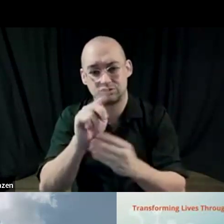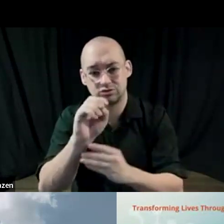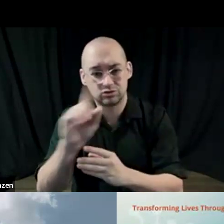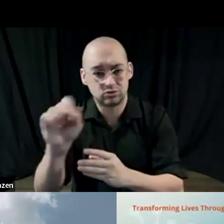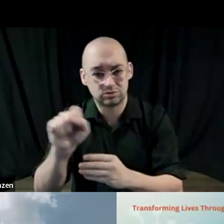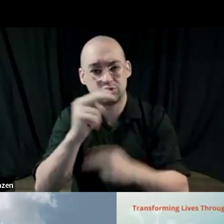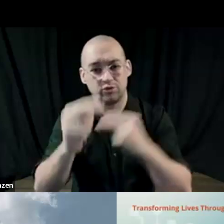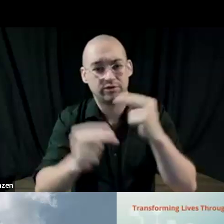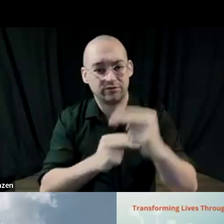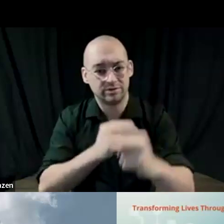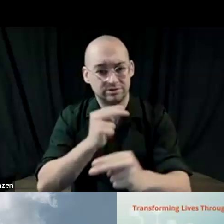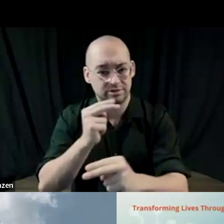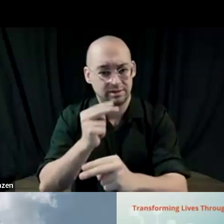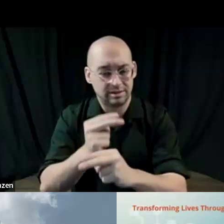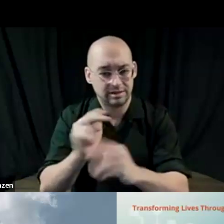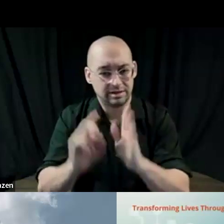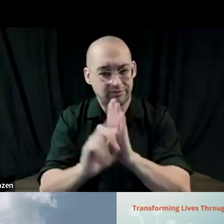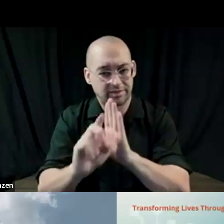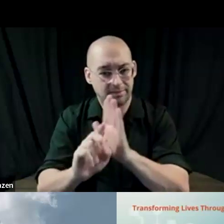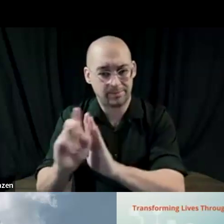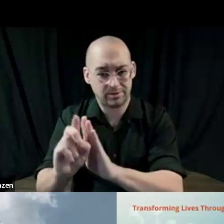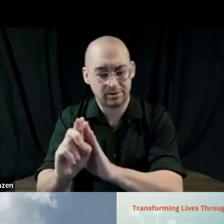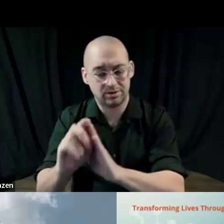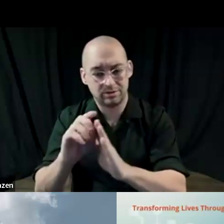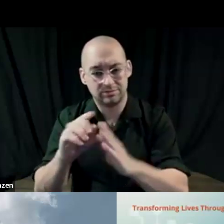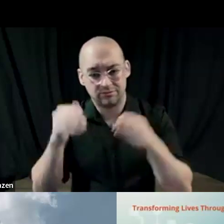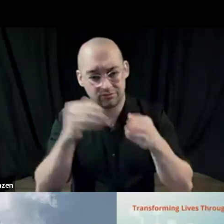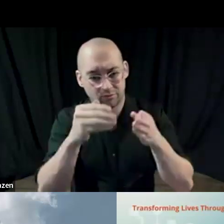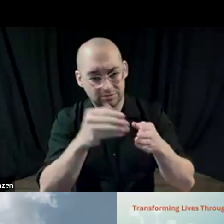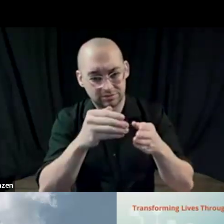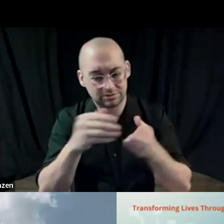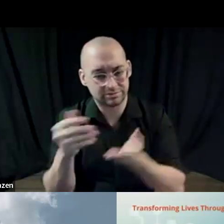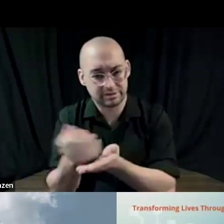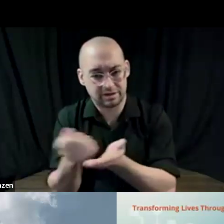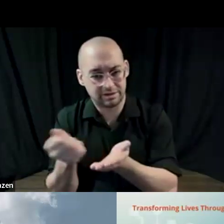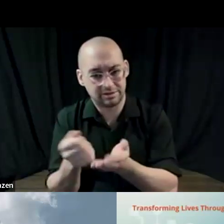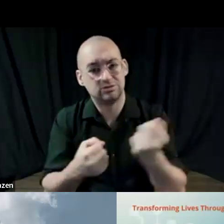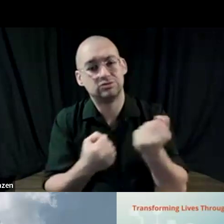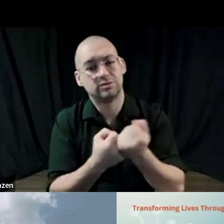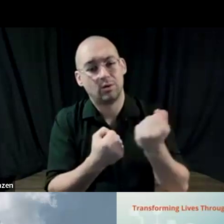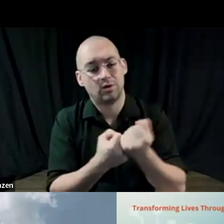universally either developed, curated, procured to support the work of the